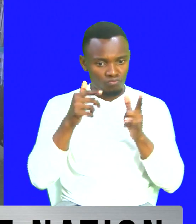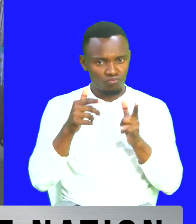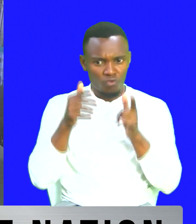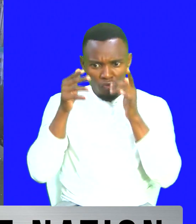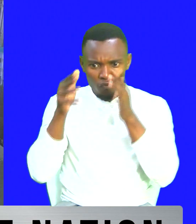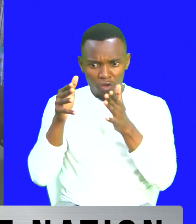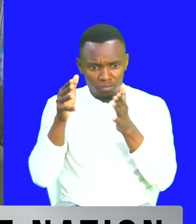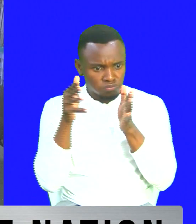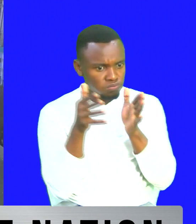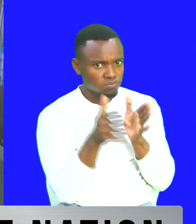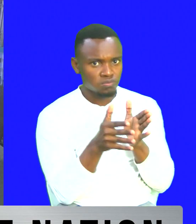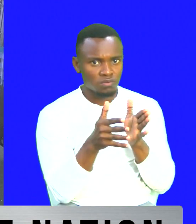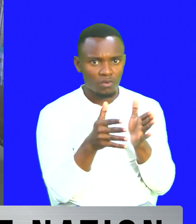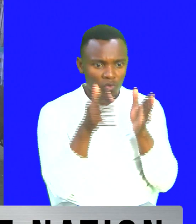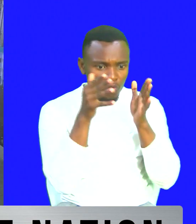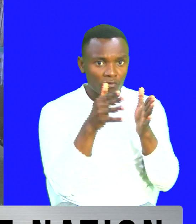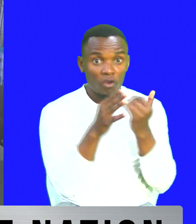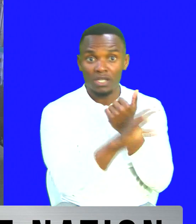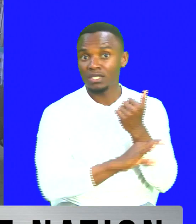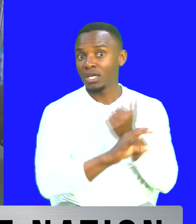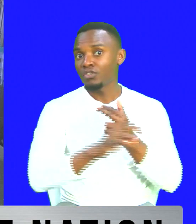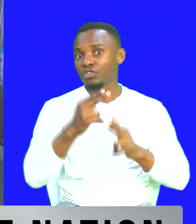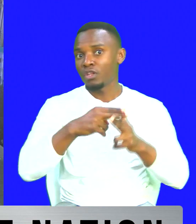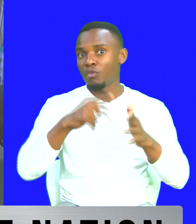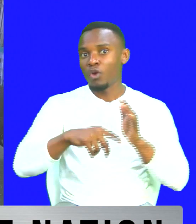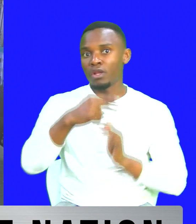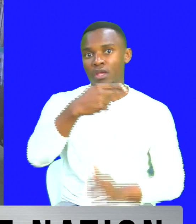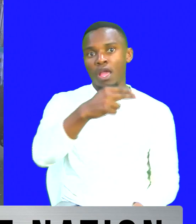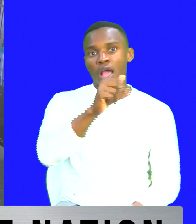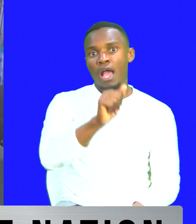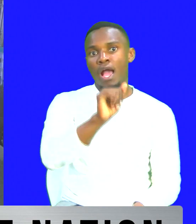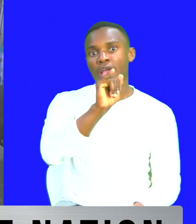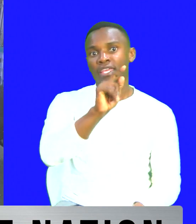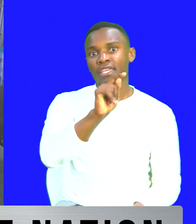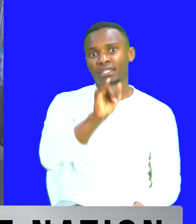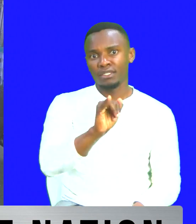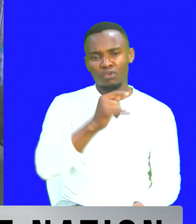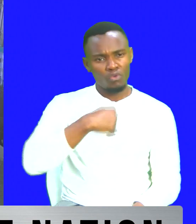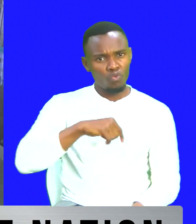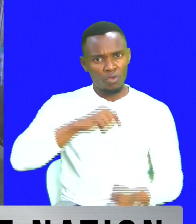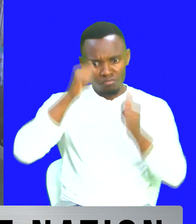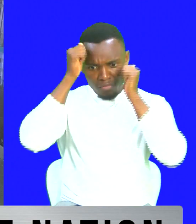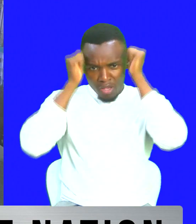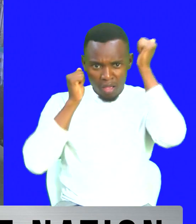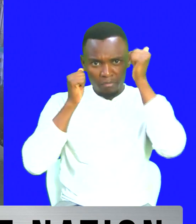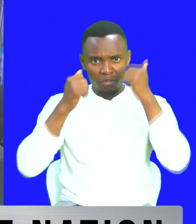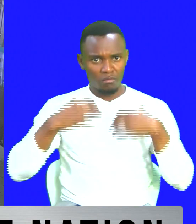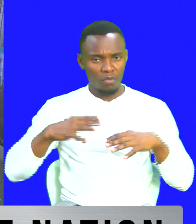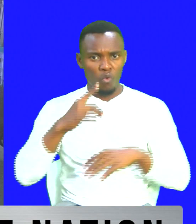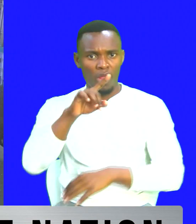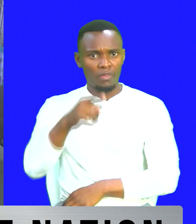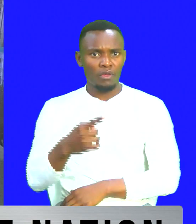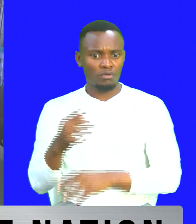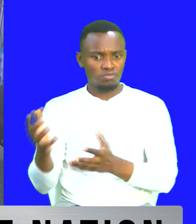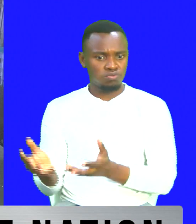to bring you back to Haiti. We are taking troops, 1,000 troops. Yes. Yeah. Good job